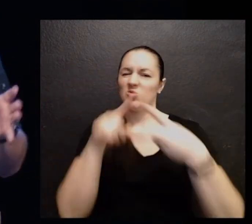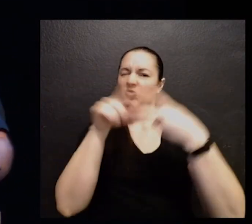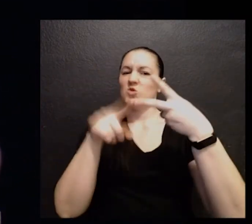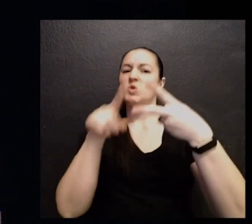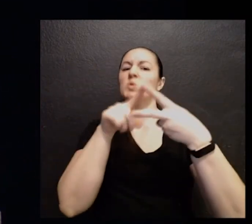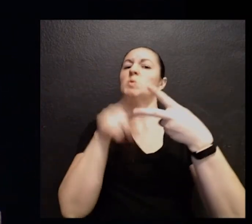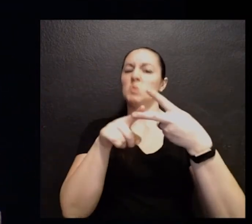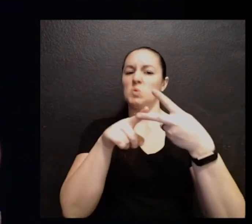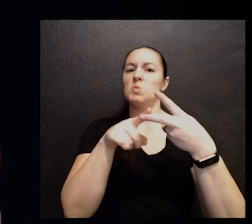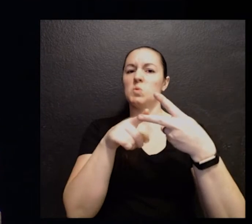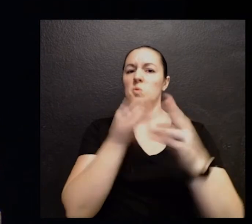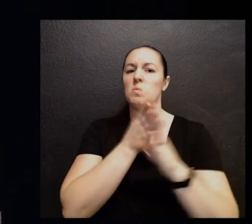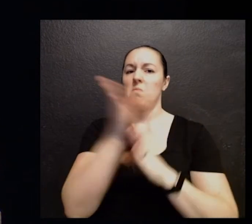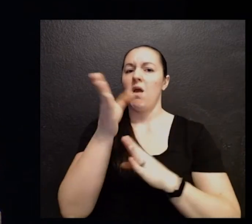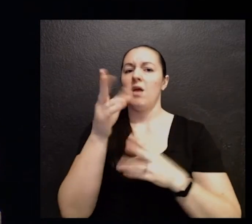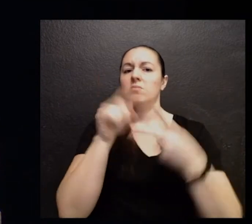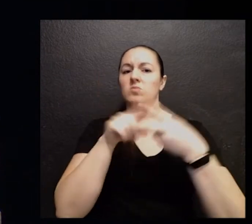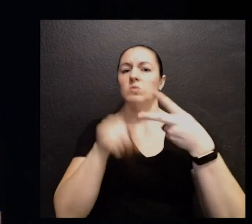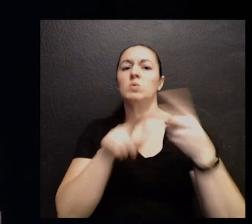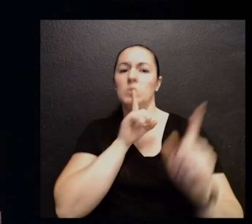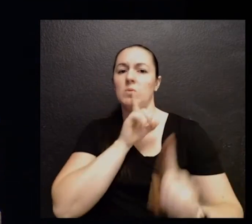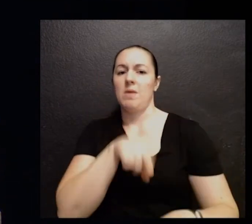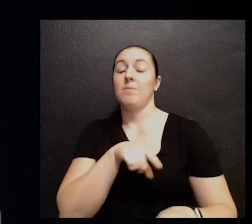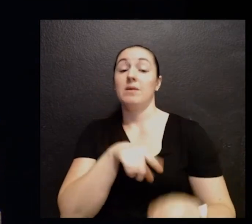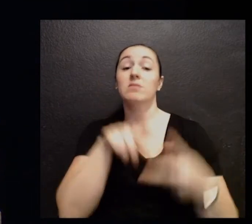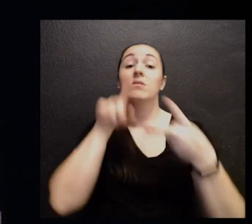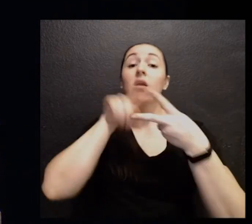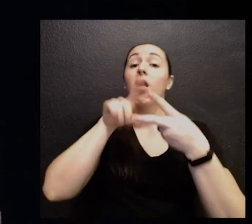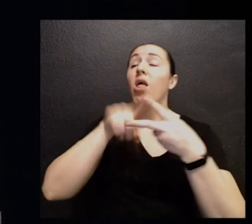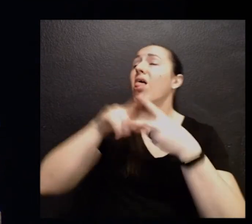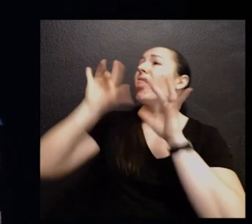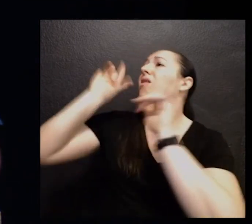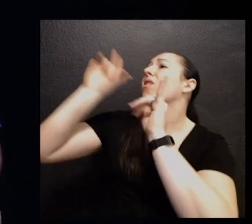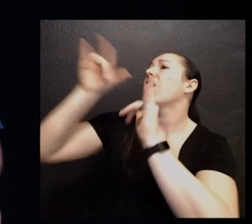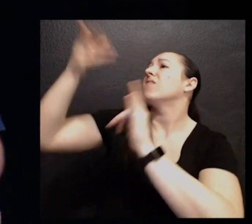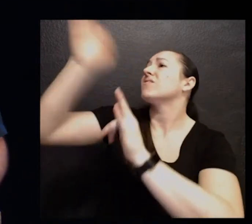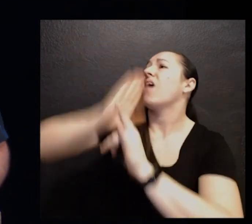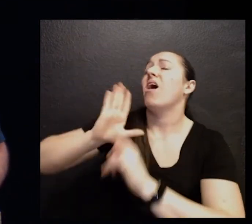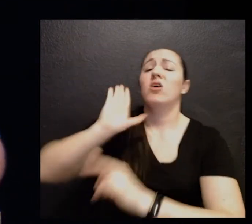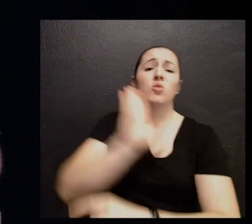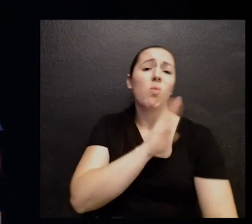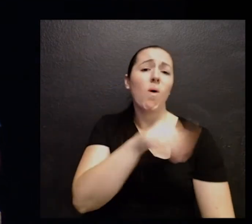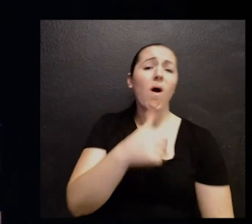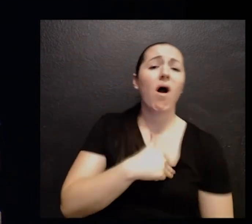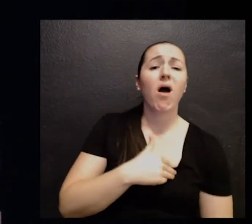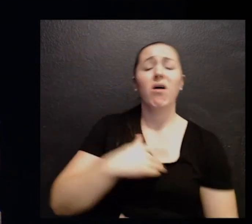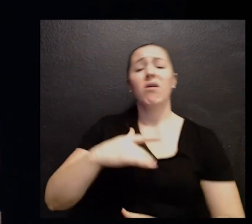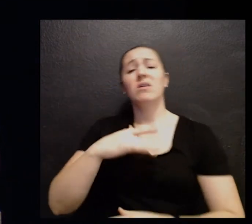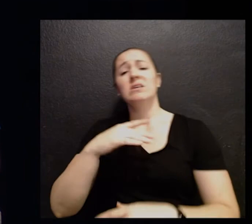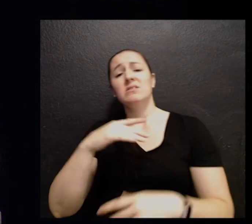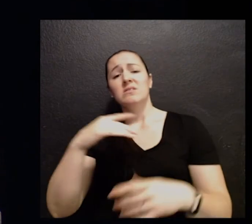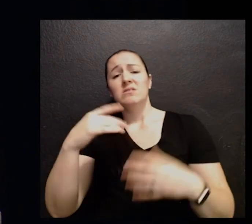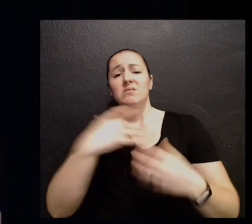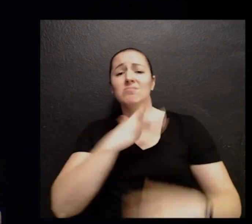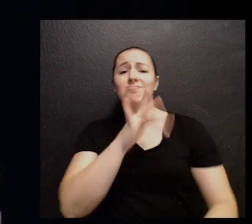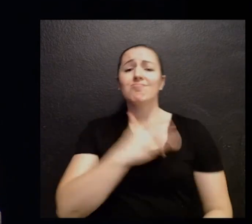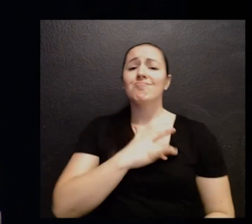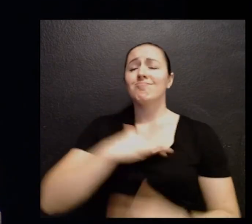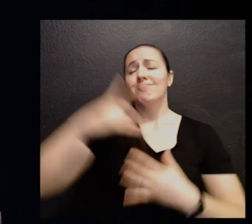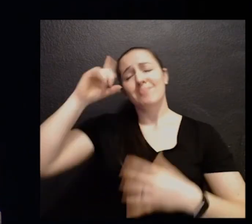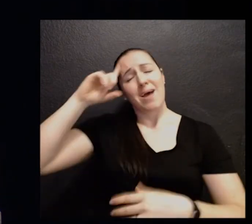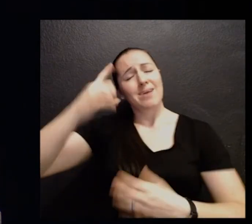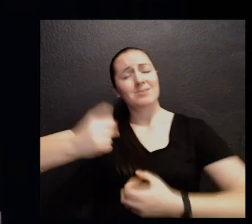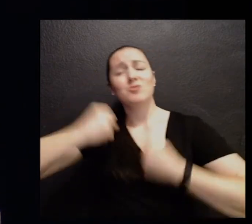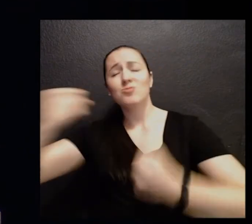the law and the prophets really hang on these two commands. Love the Lord your God with all your heart, soul, mind, and strength. And love your neighbor as